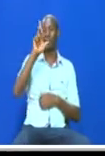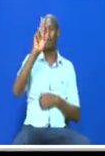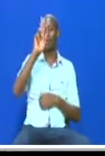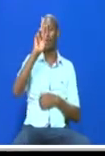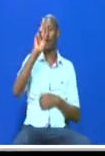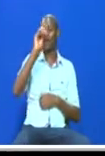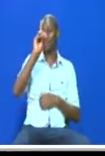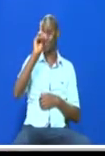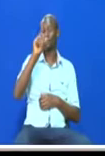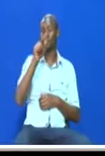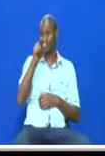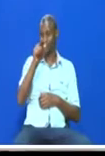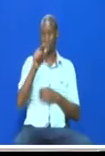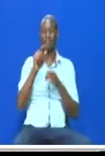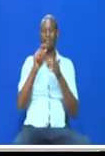that is what they appear.